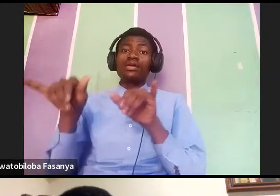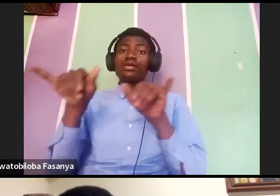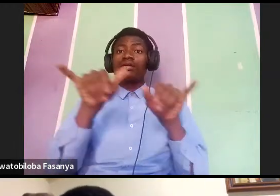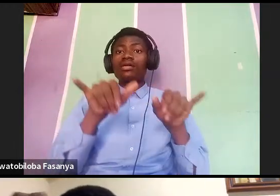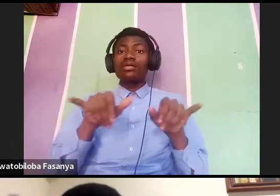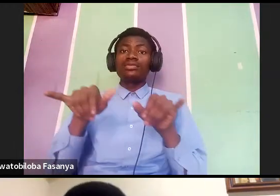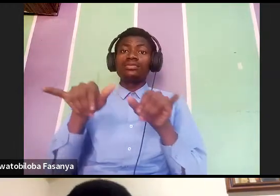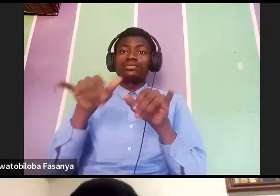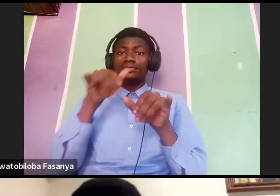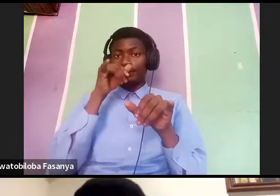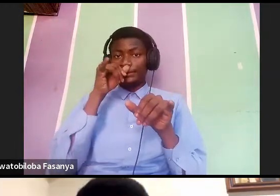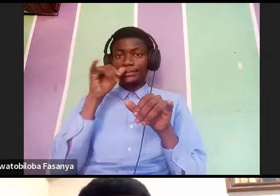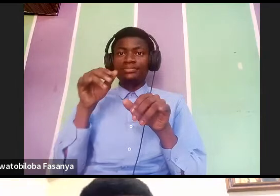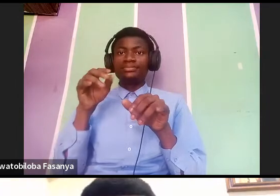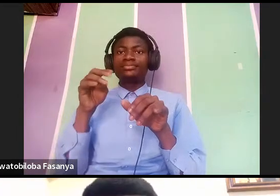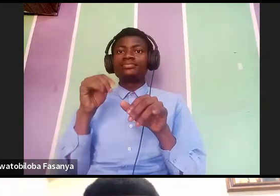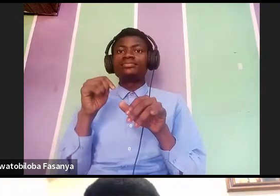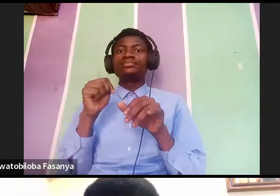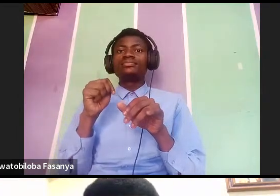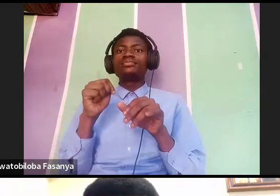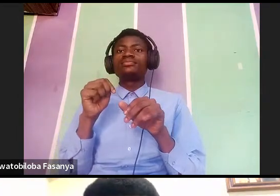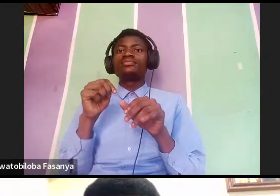lot of people